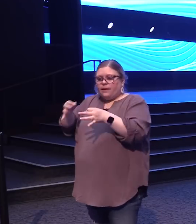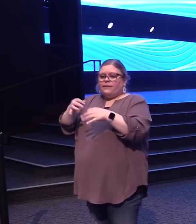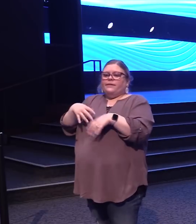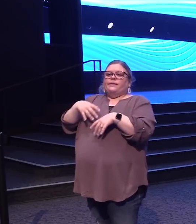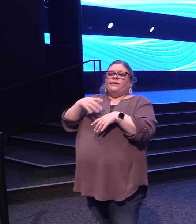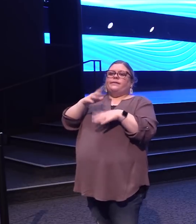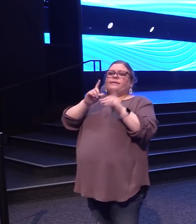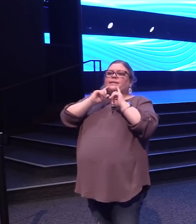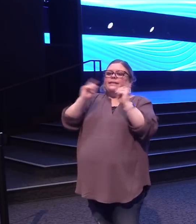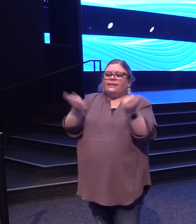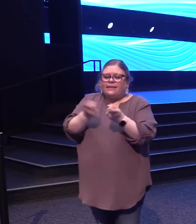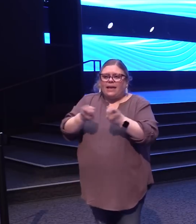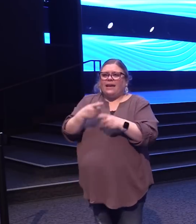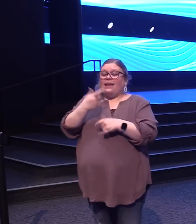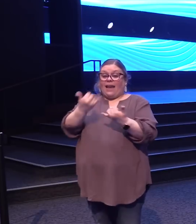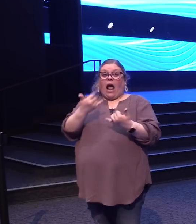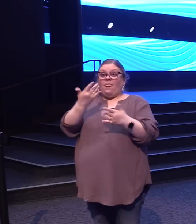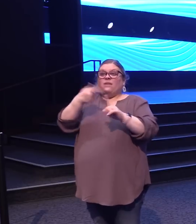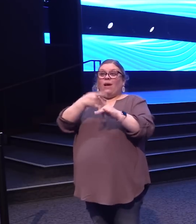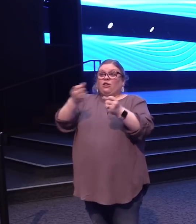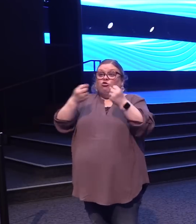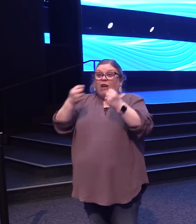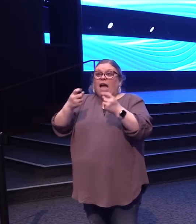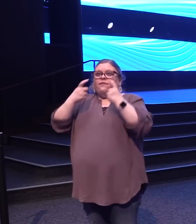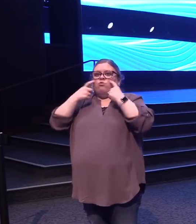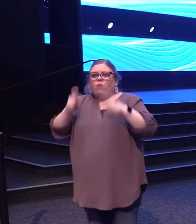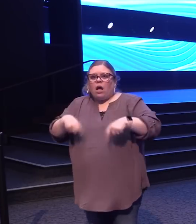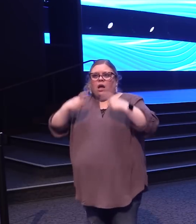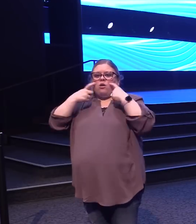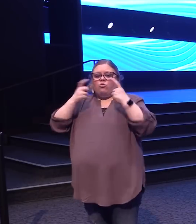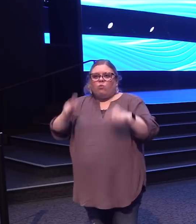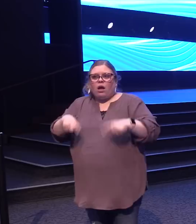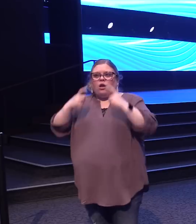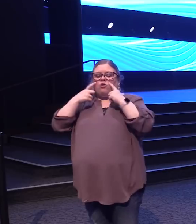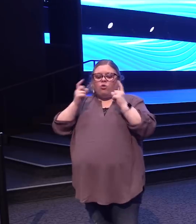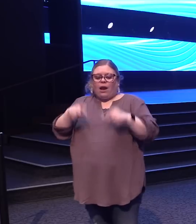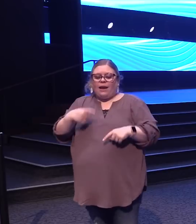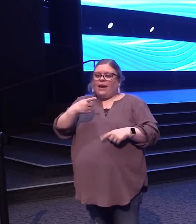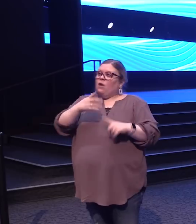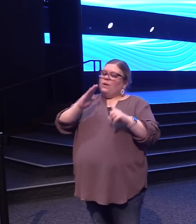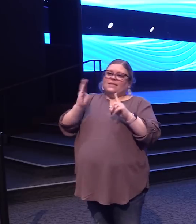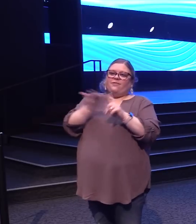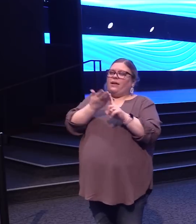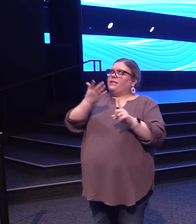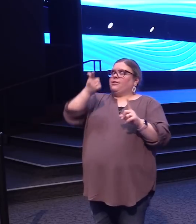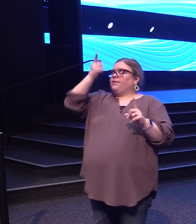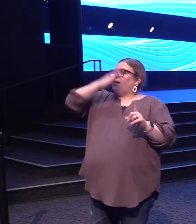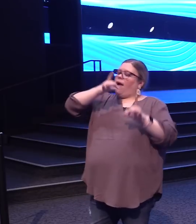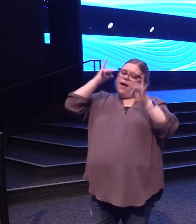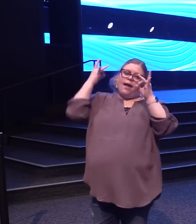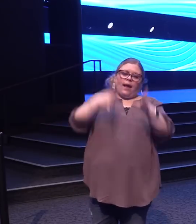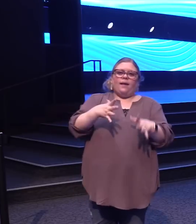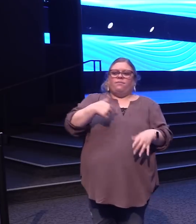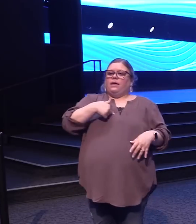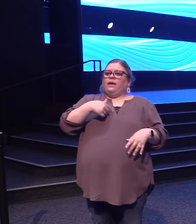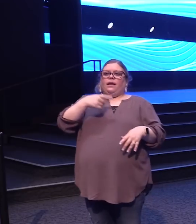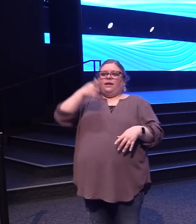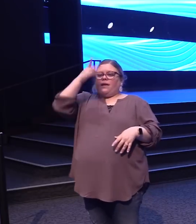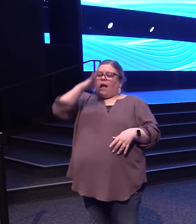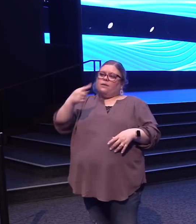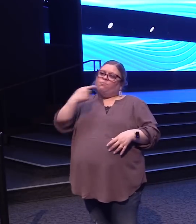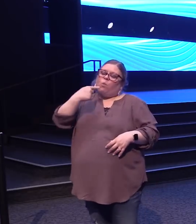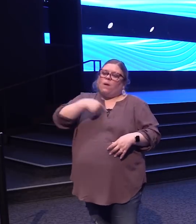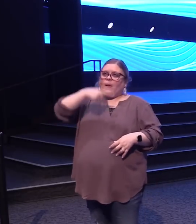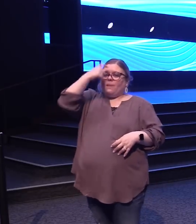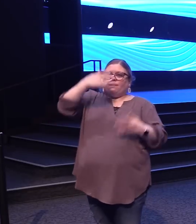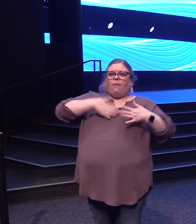immorality, and he was crying now as he retold the story, how he was convinced that God hated him and God was so disappointed